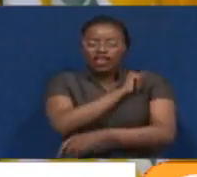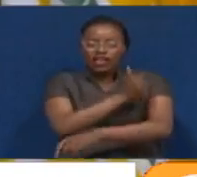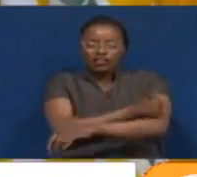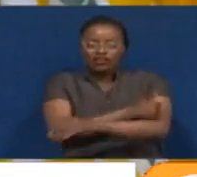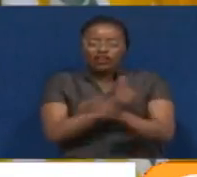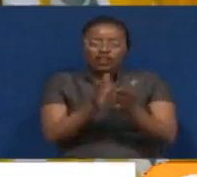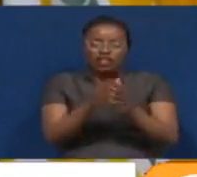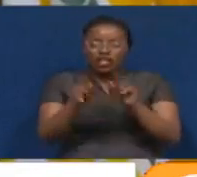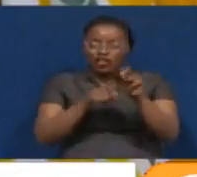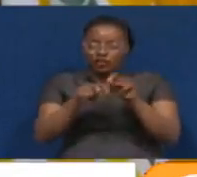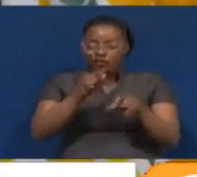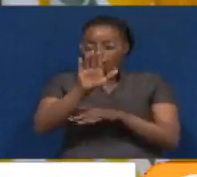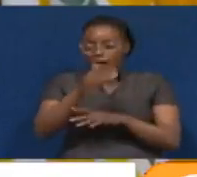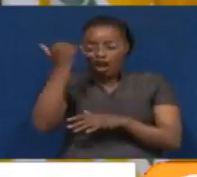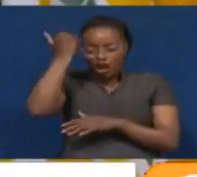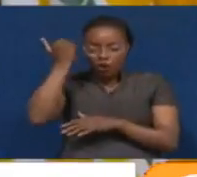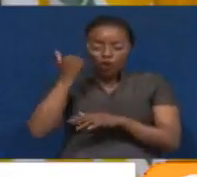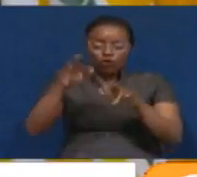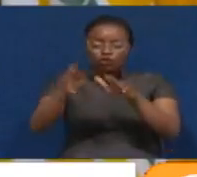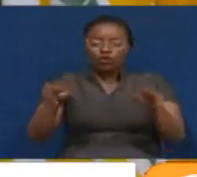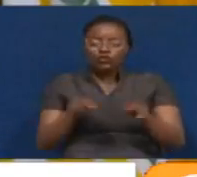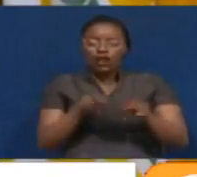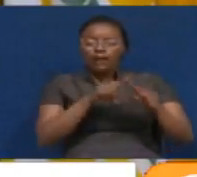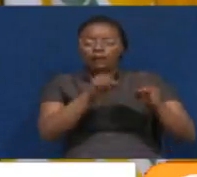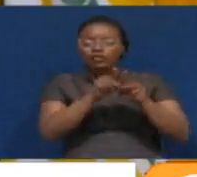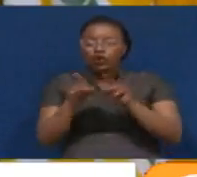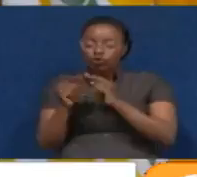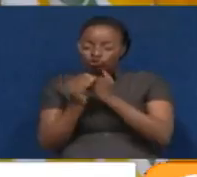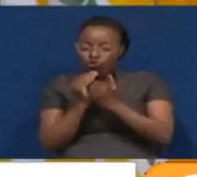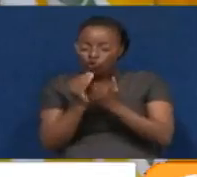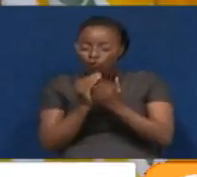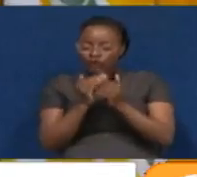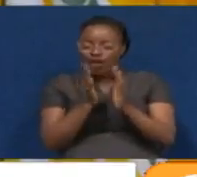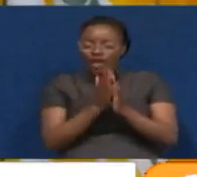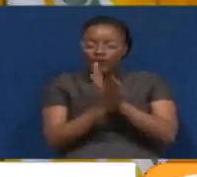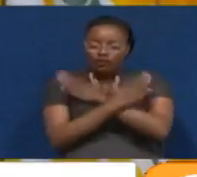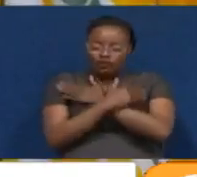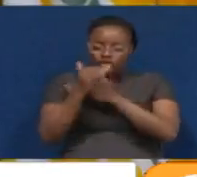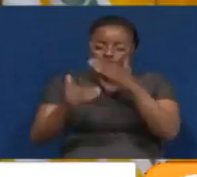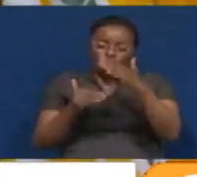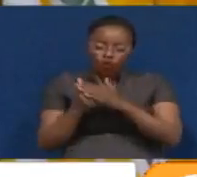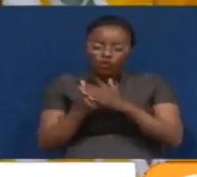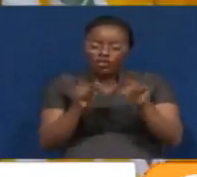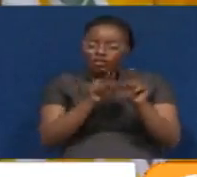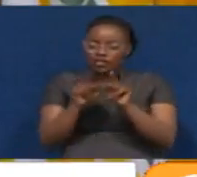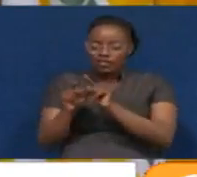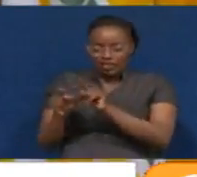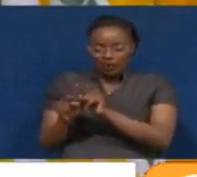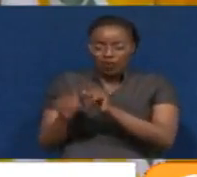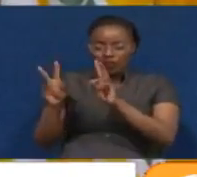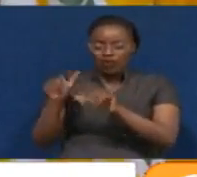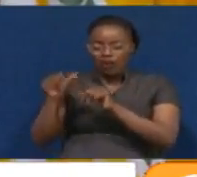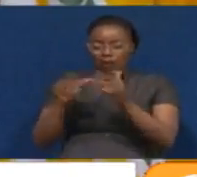authority and control of your courtrooms, yet also compassionate and friendly to all, especially